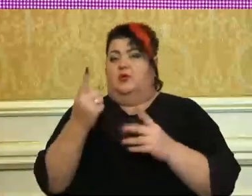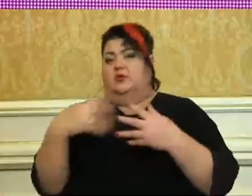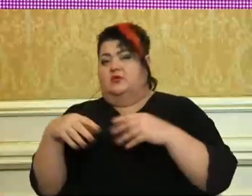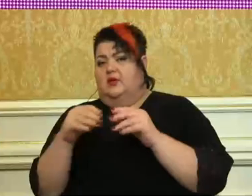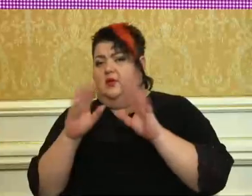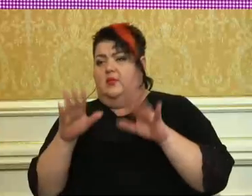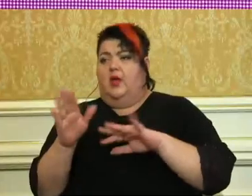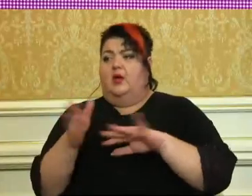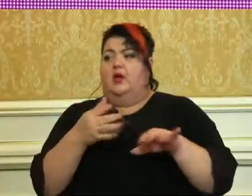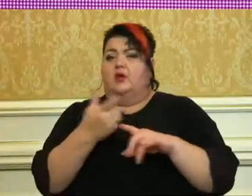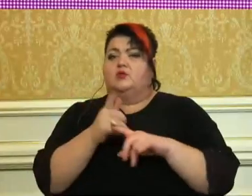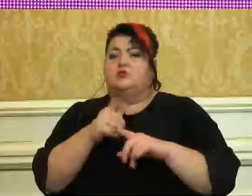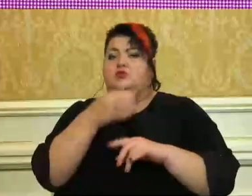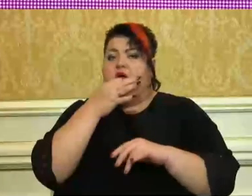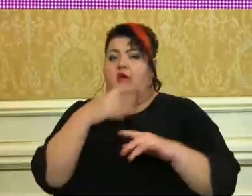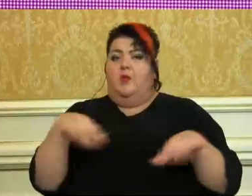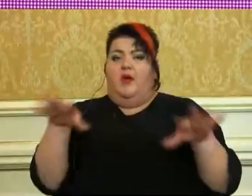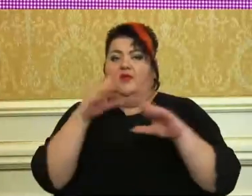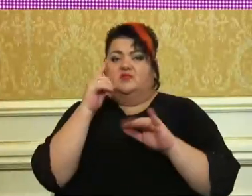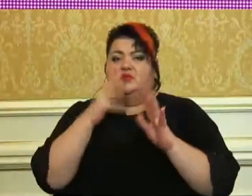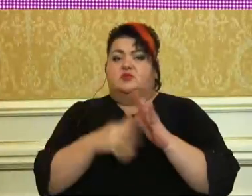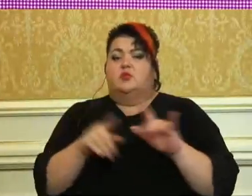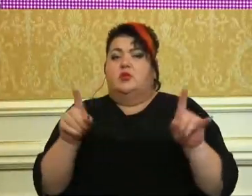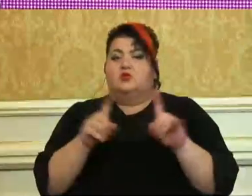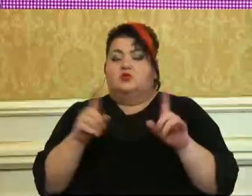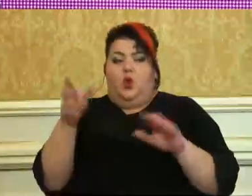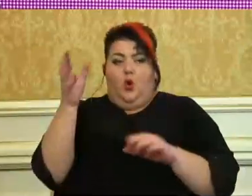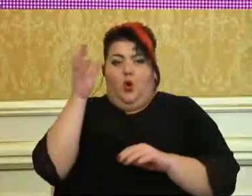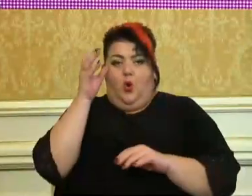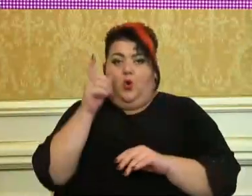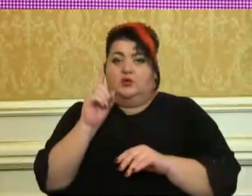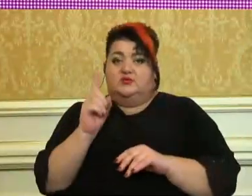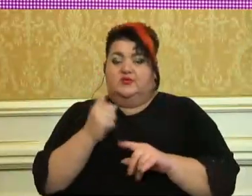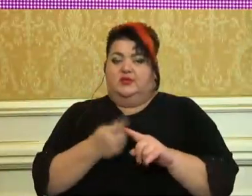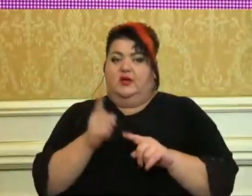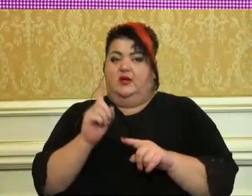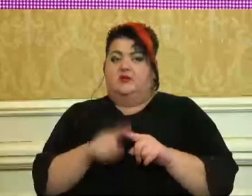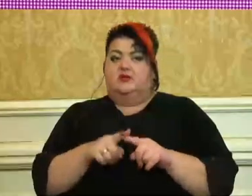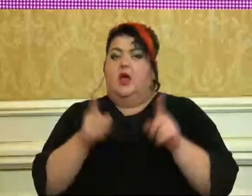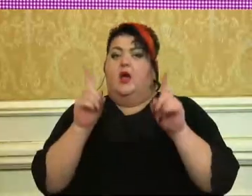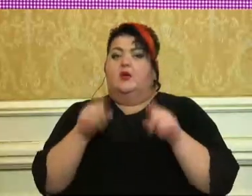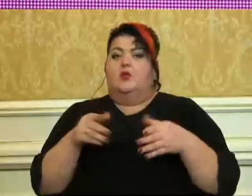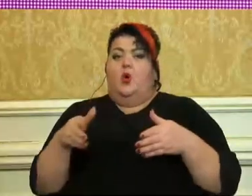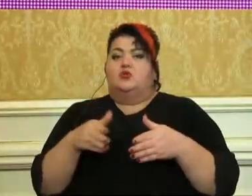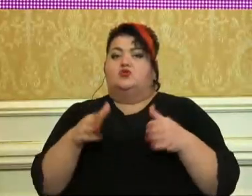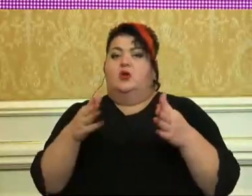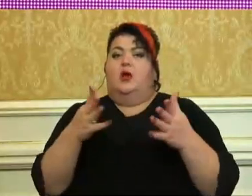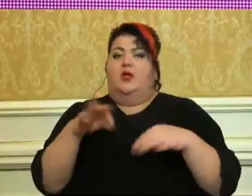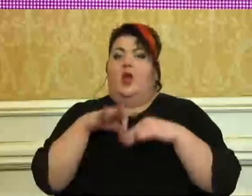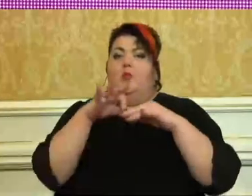with education, almost any path is possible. I stress